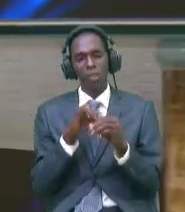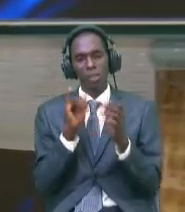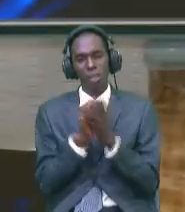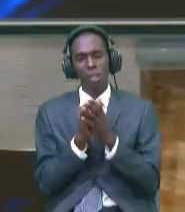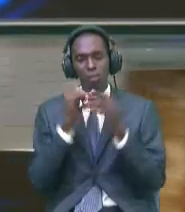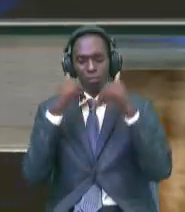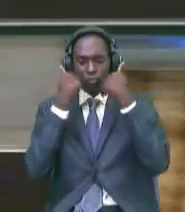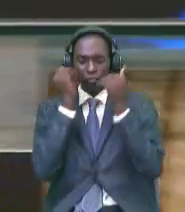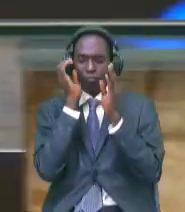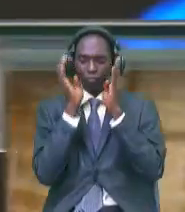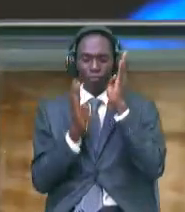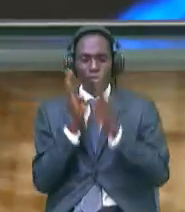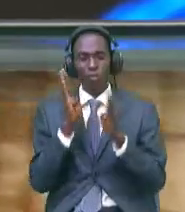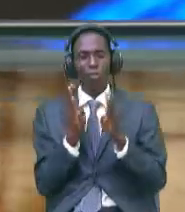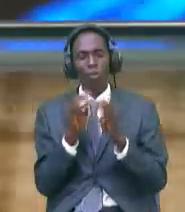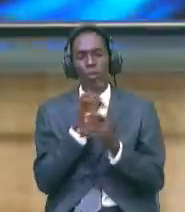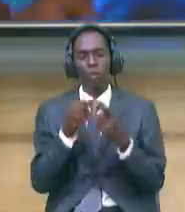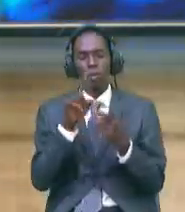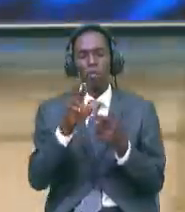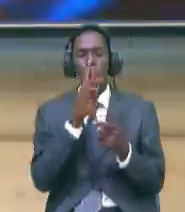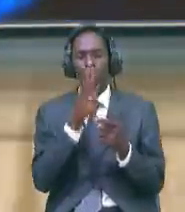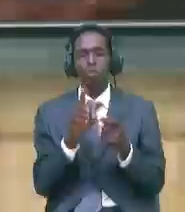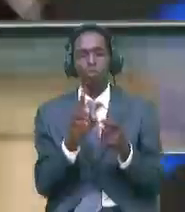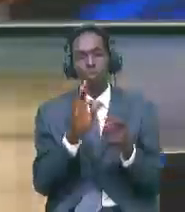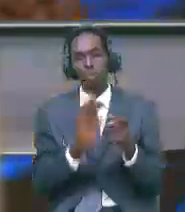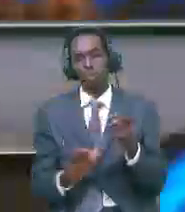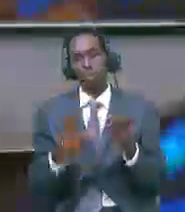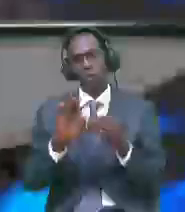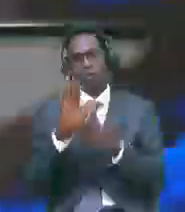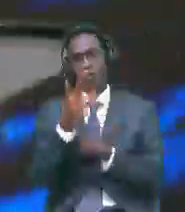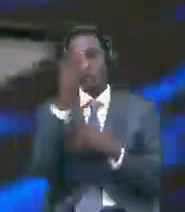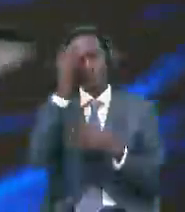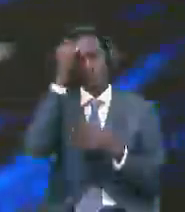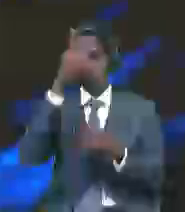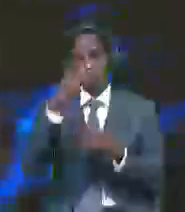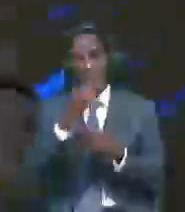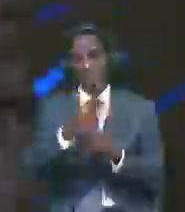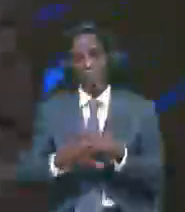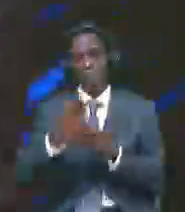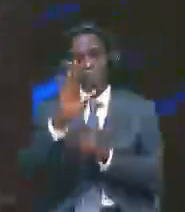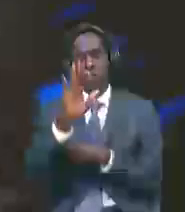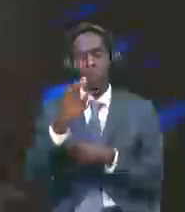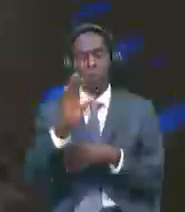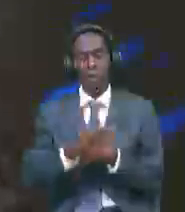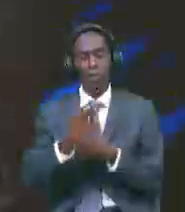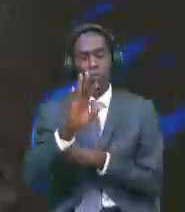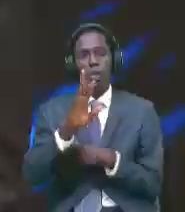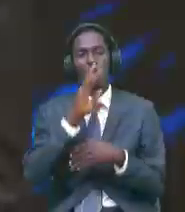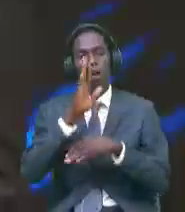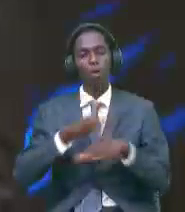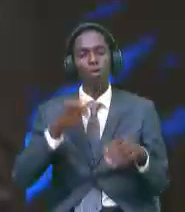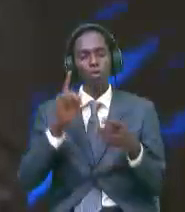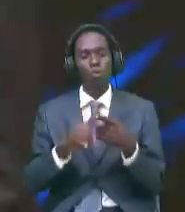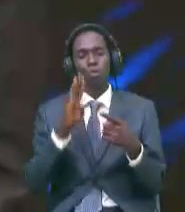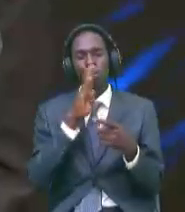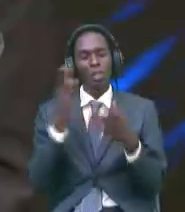you're a real child of God and you understand the calling of the child of God, we're called to be saints. And our